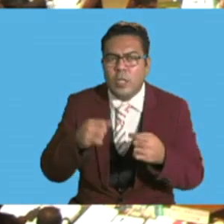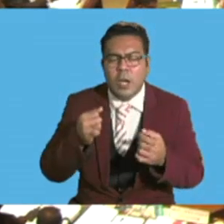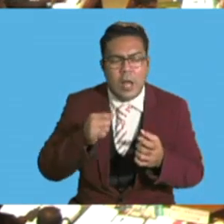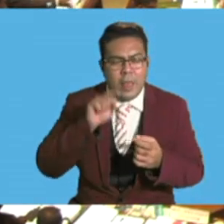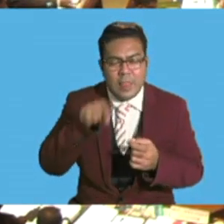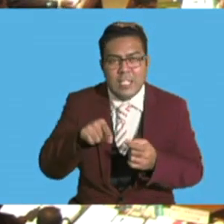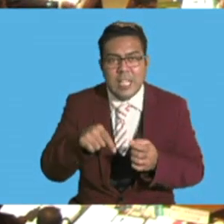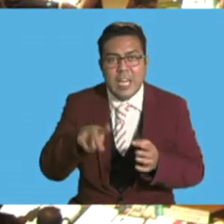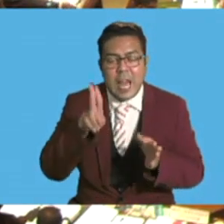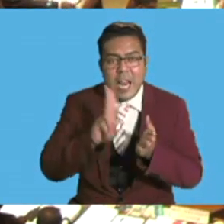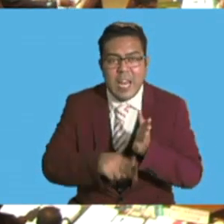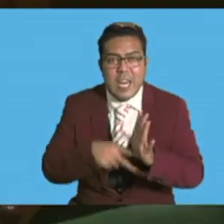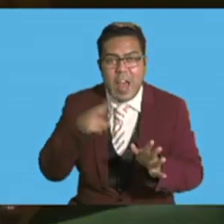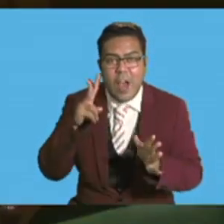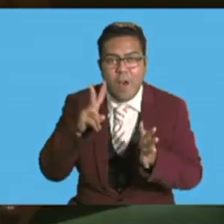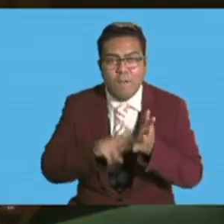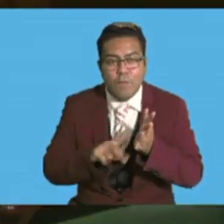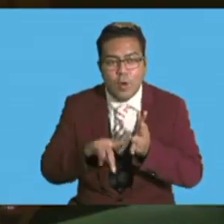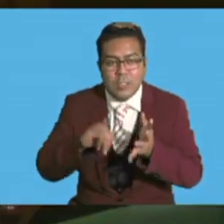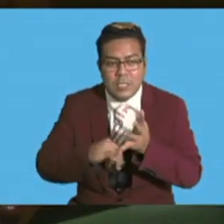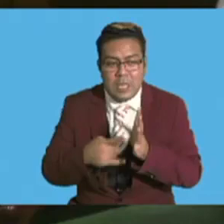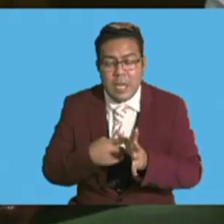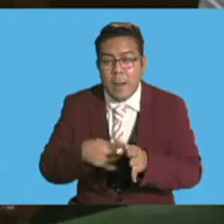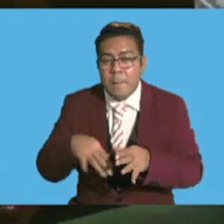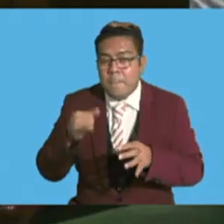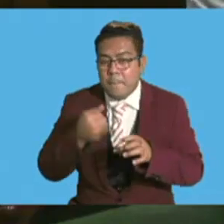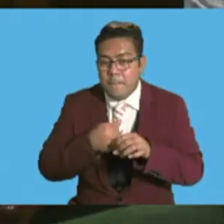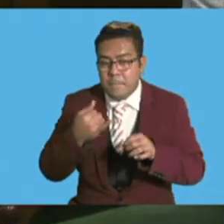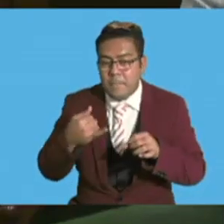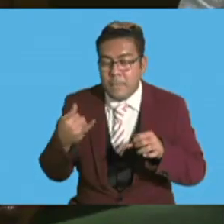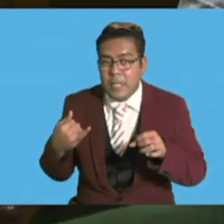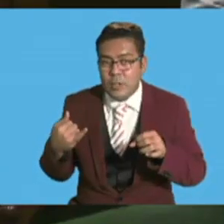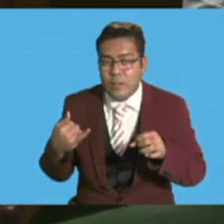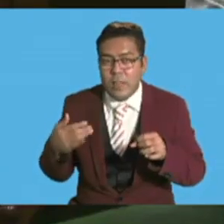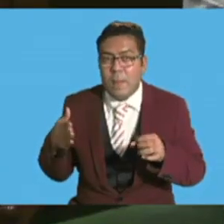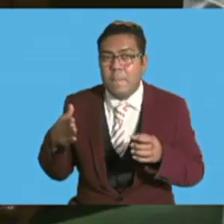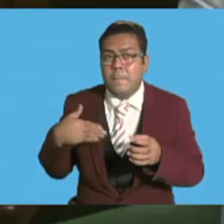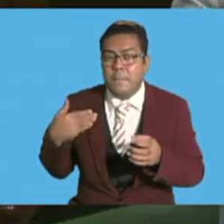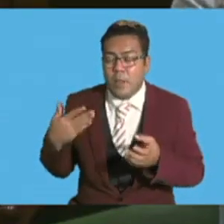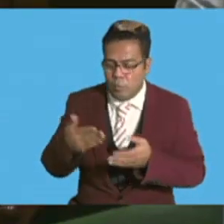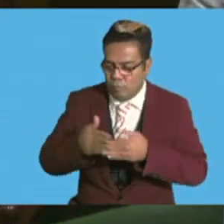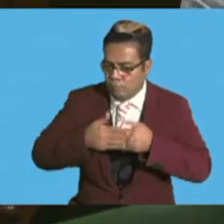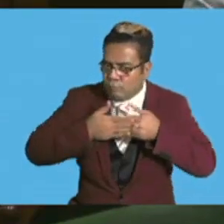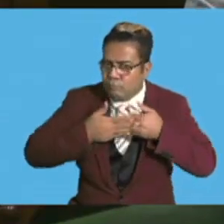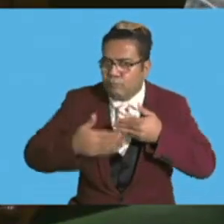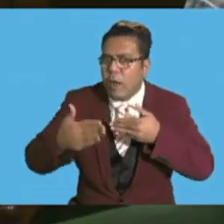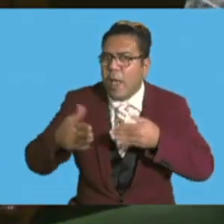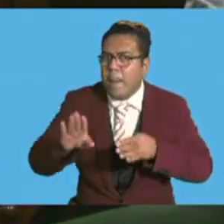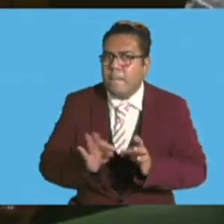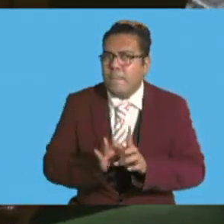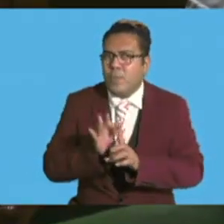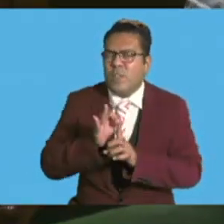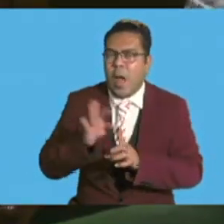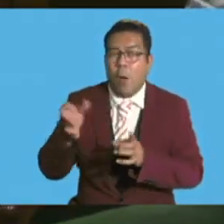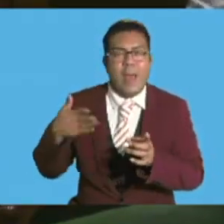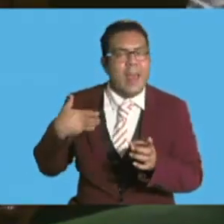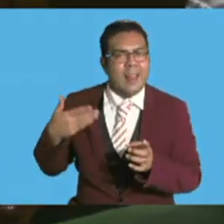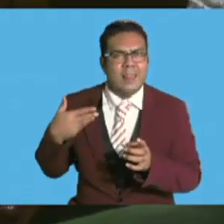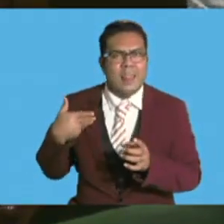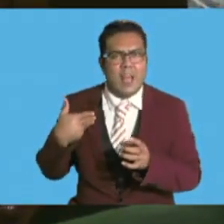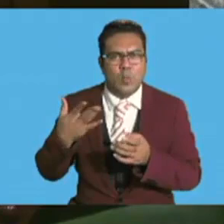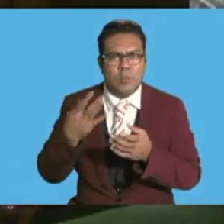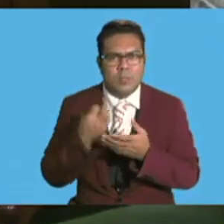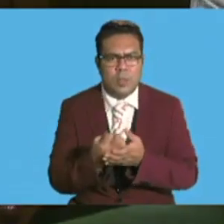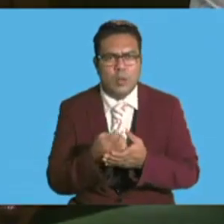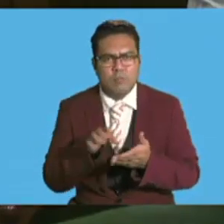of 349.8 million for the Ministry of Health and Medical Services is to further improve our health and well-being. It is built to reach